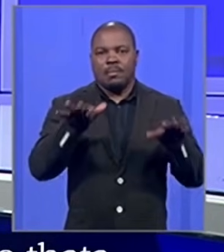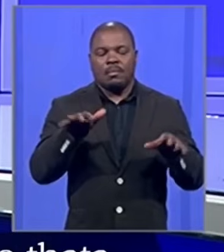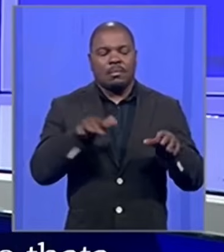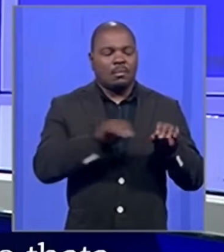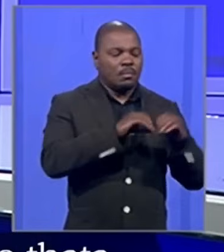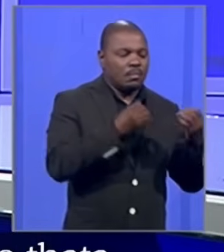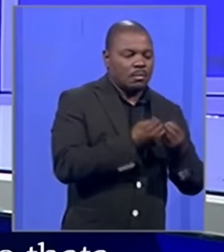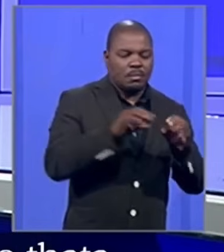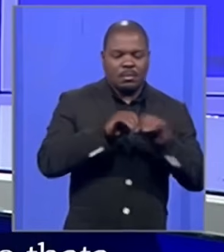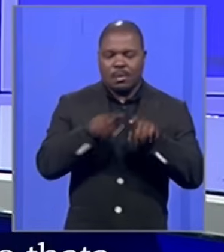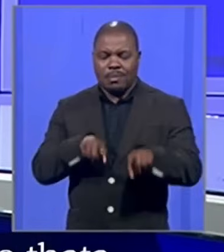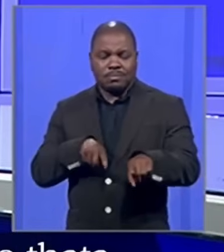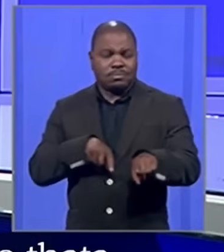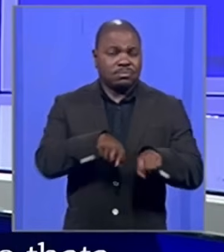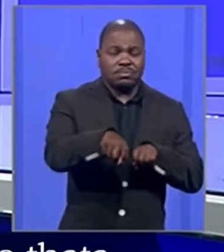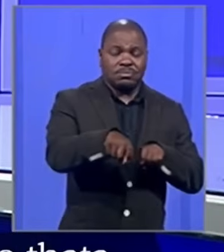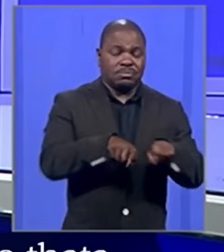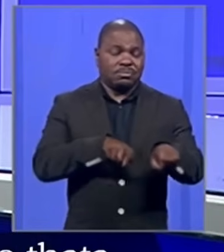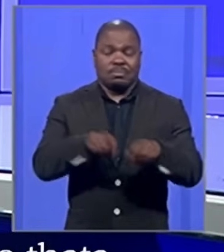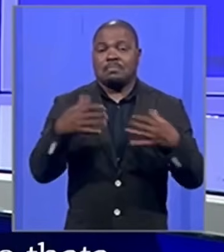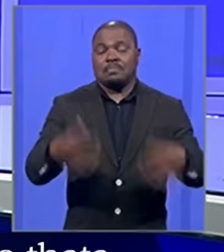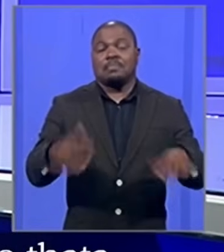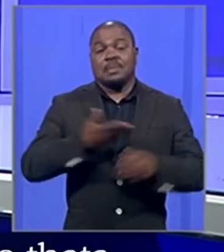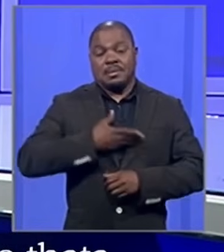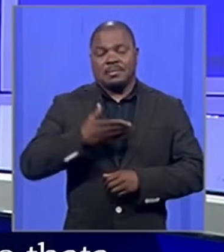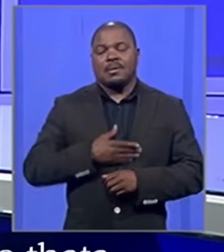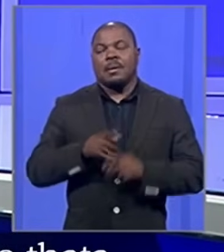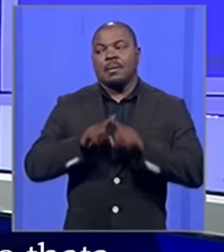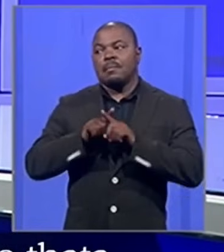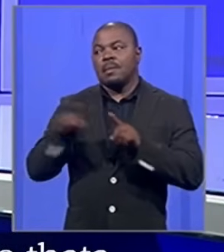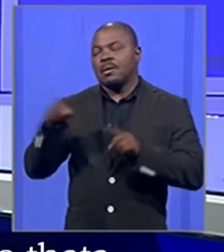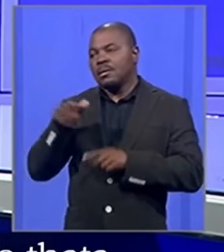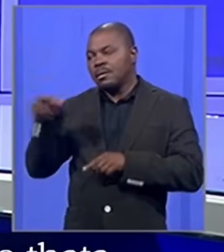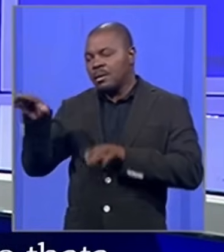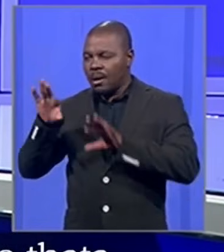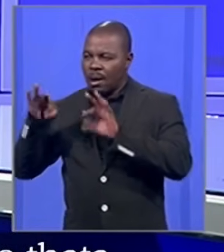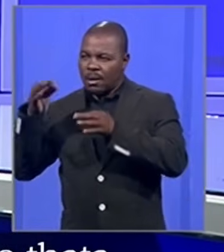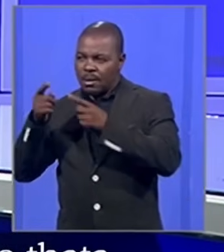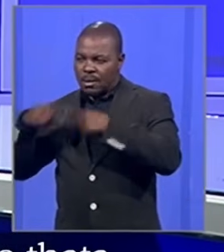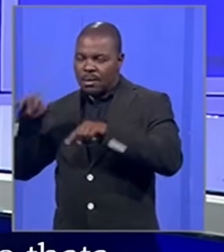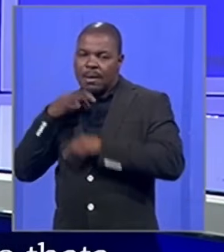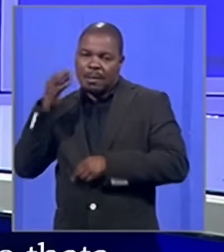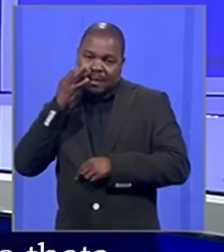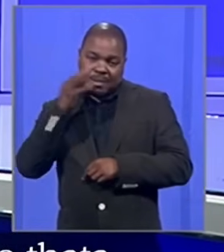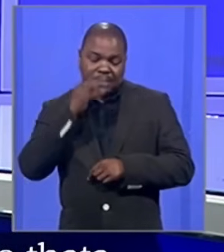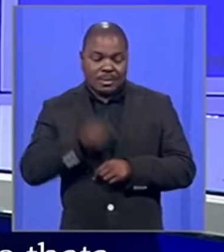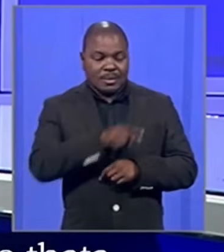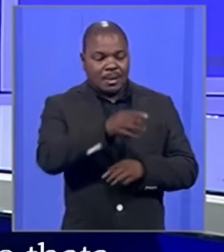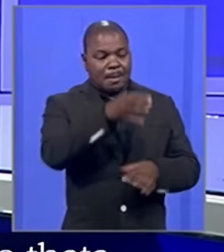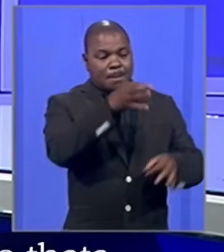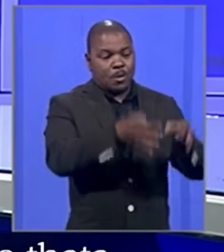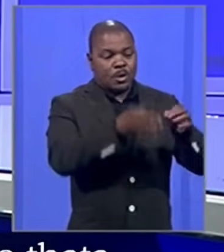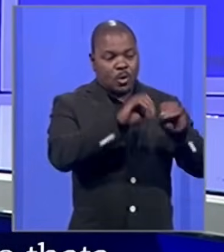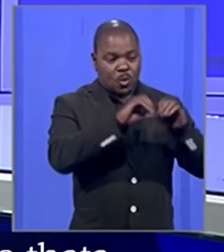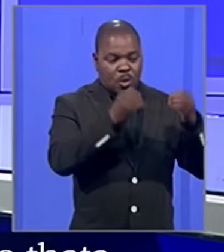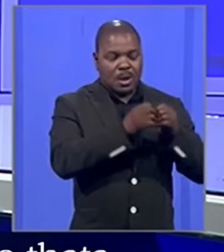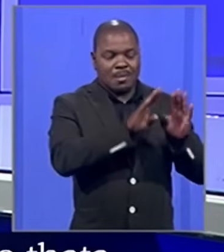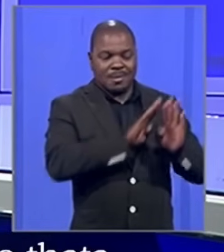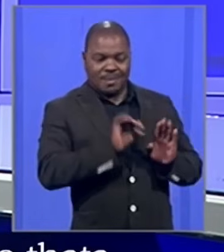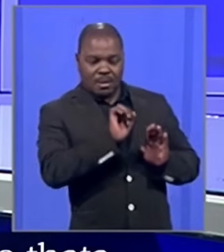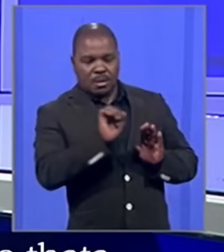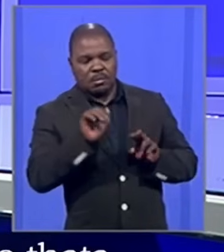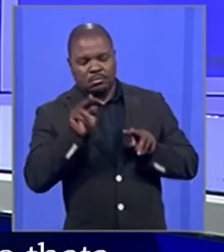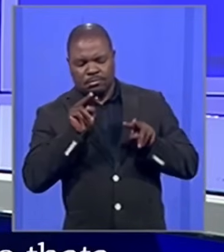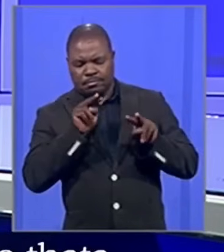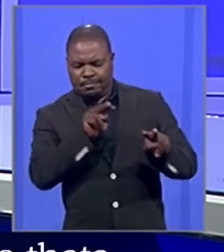gaisanelwa thata, baela tlhoko ba ditlhopho ba re maitsholo a makoko a sepolotiki ke ntlha e tlileng go ela